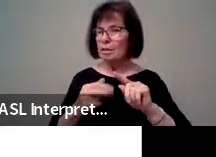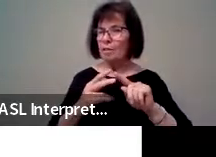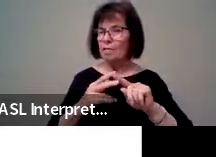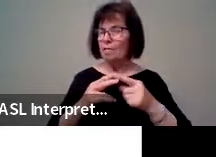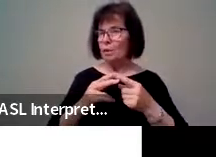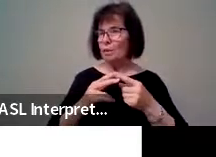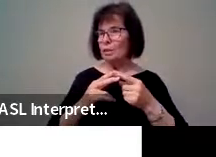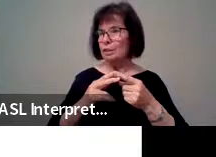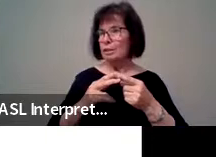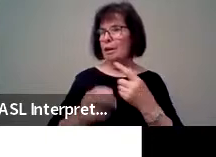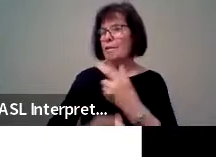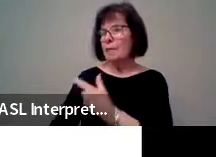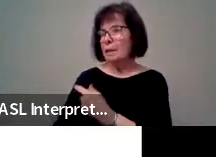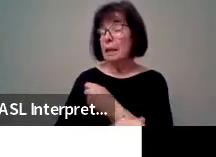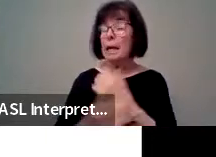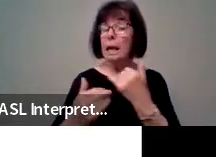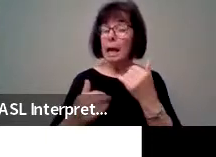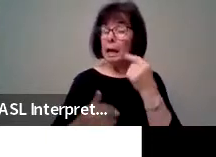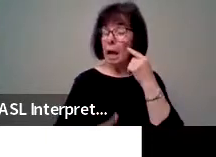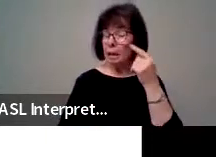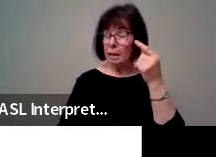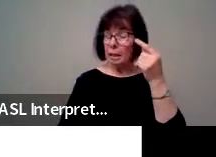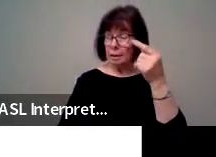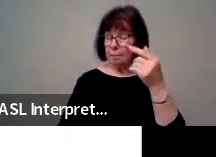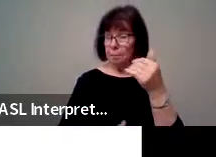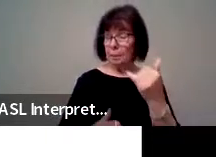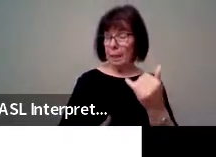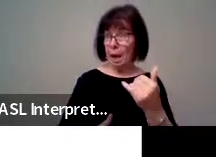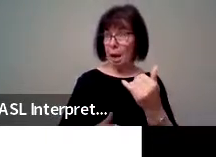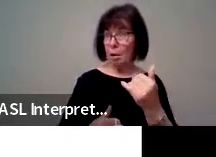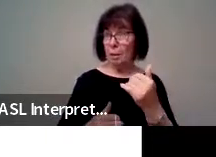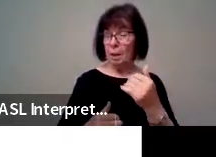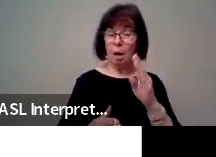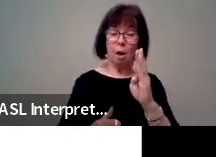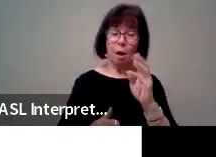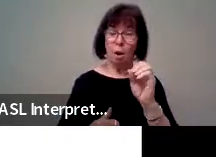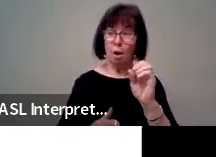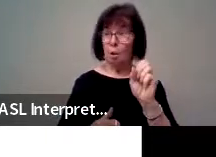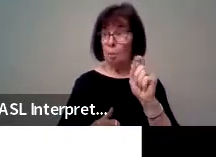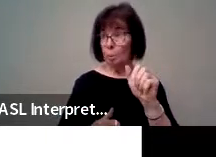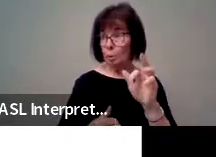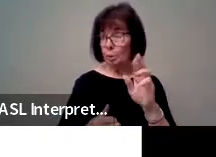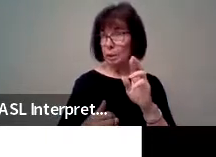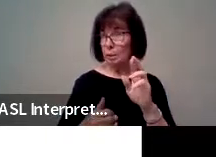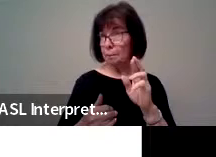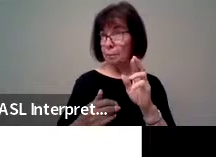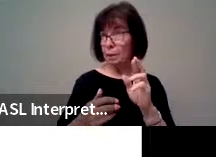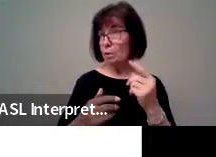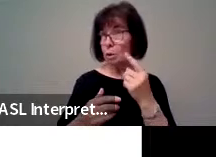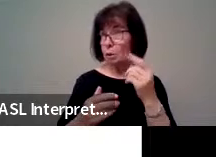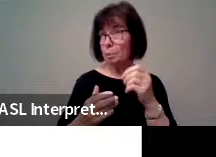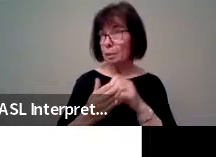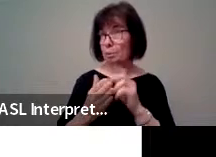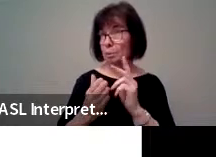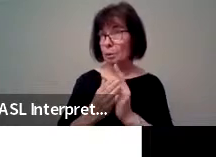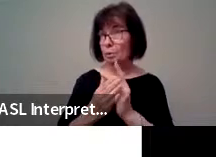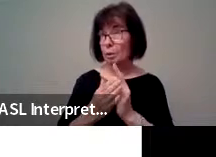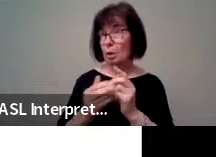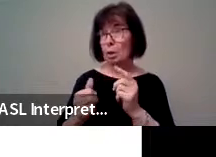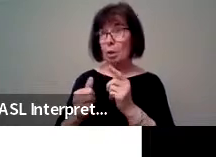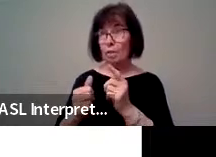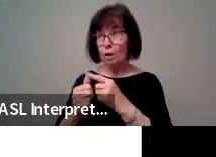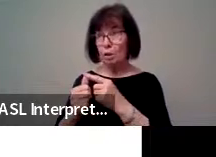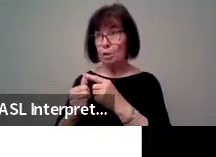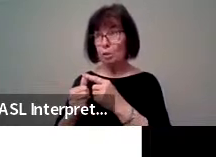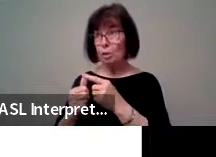think the boosters have now, somebody can correct me if I get this wrong, I think boosters have only been approved, first boosters have only been